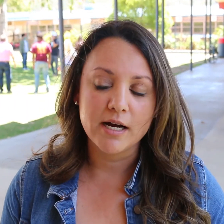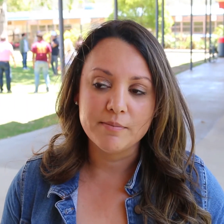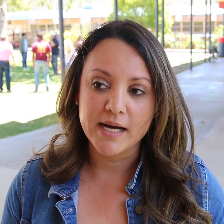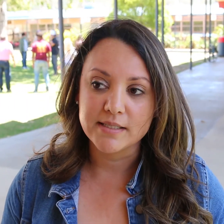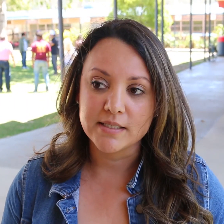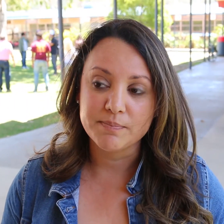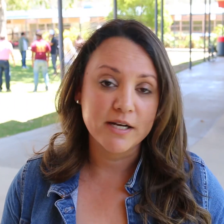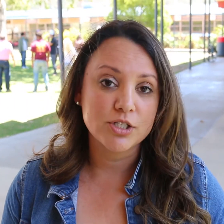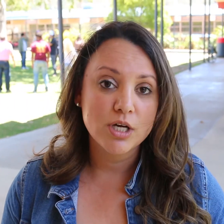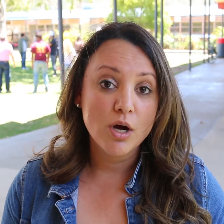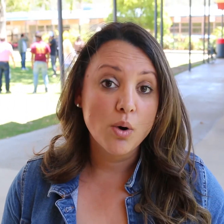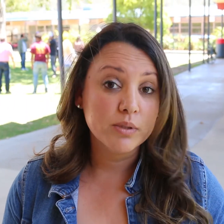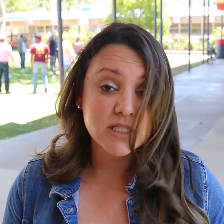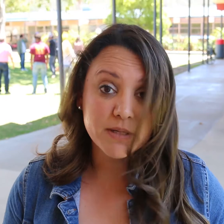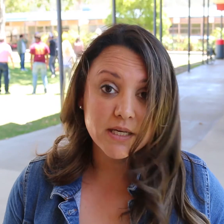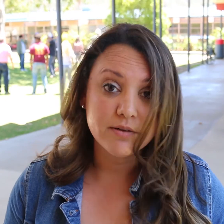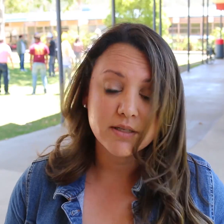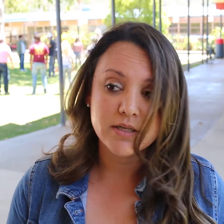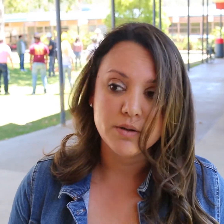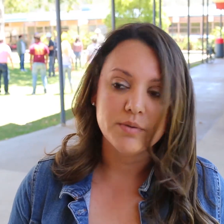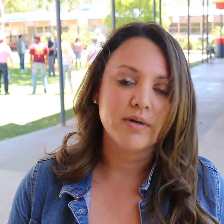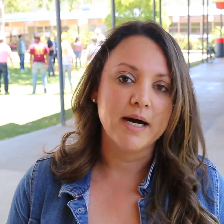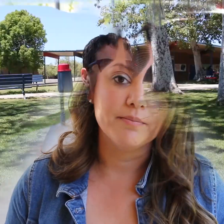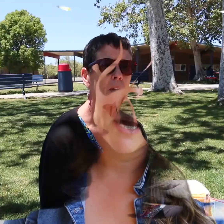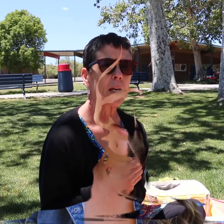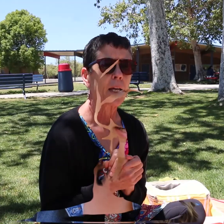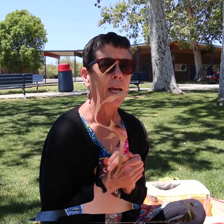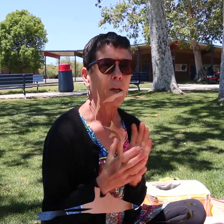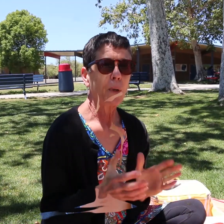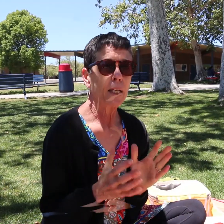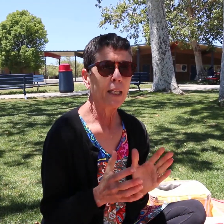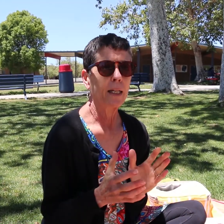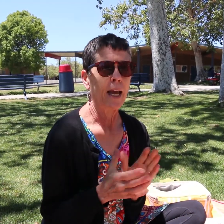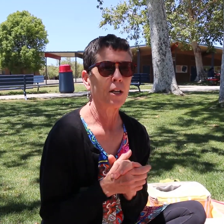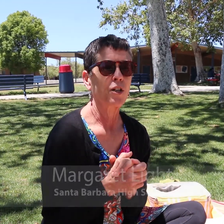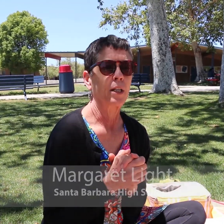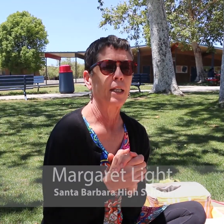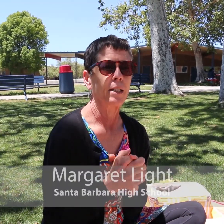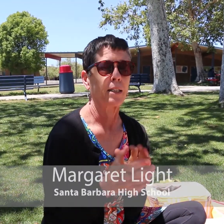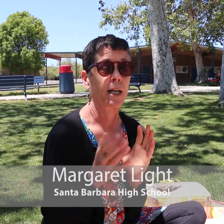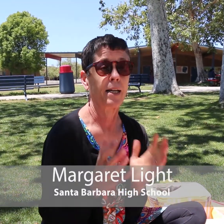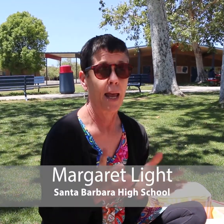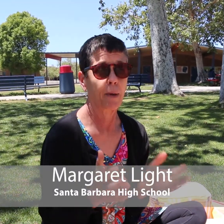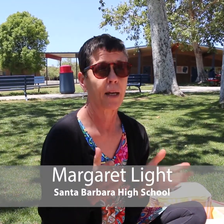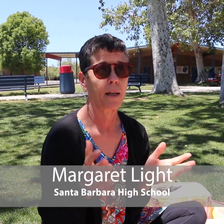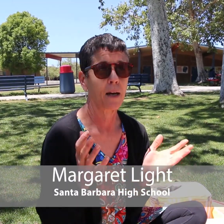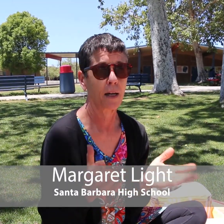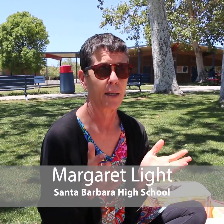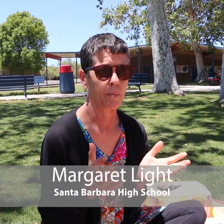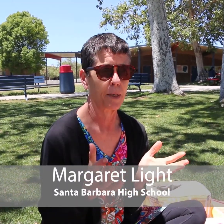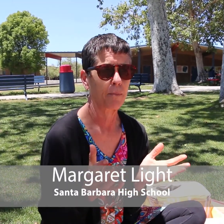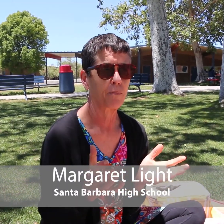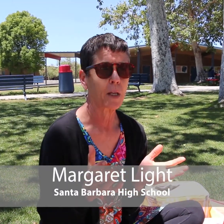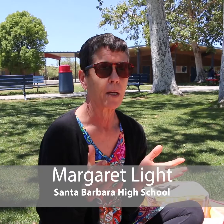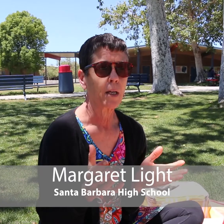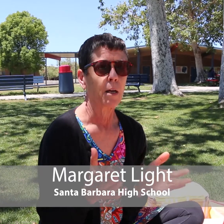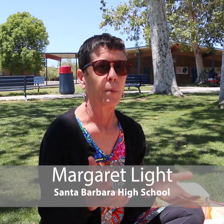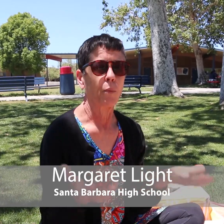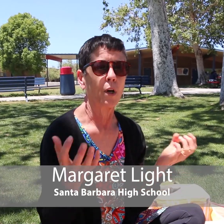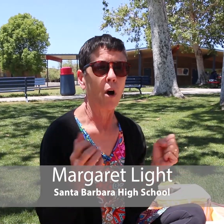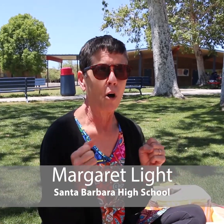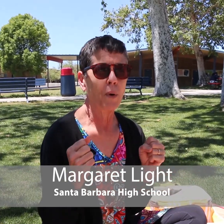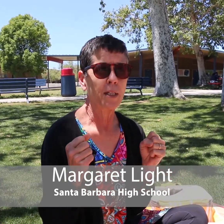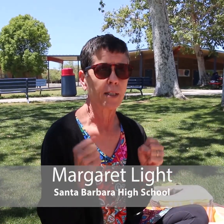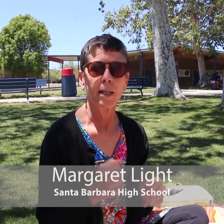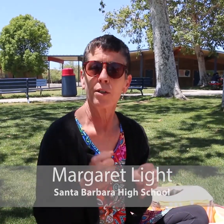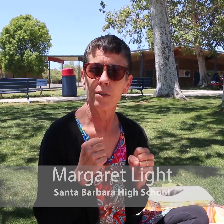district as a Spanish-only speaking, parent. Equity in action is a dynamic concept, but